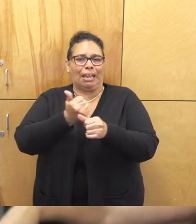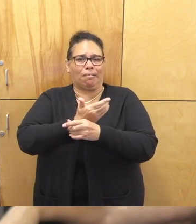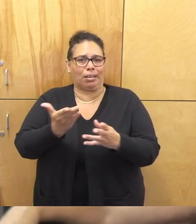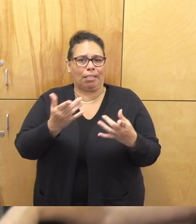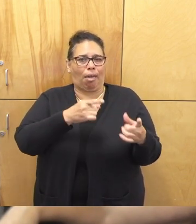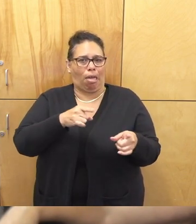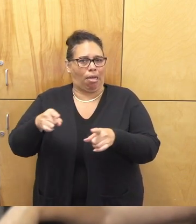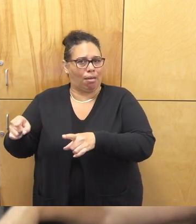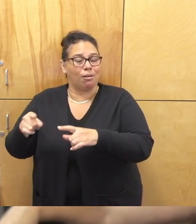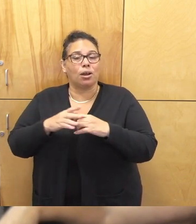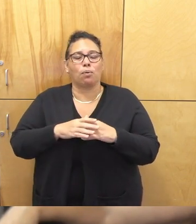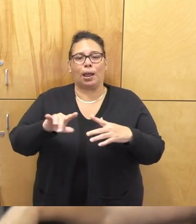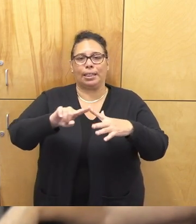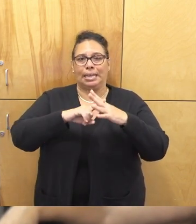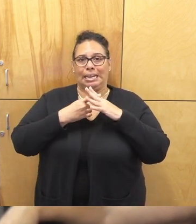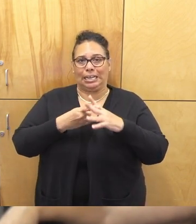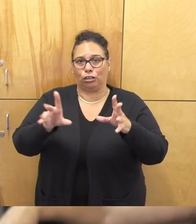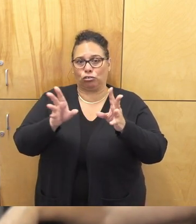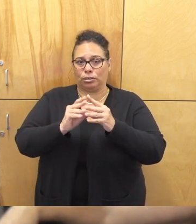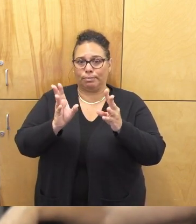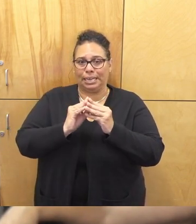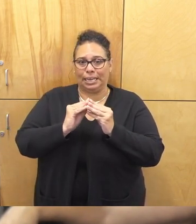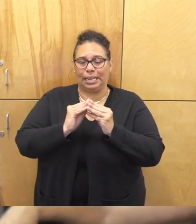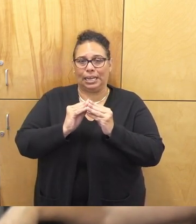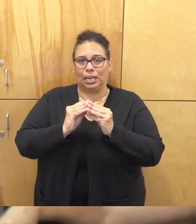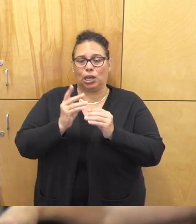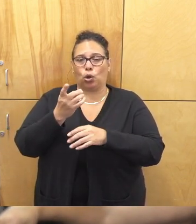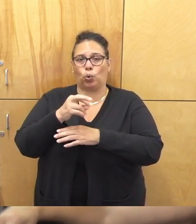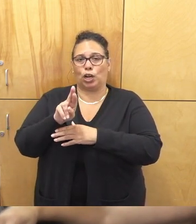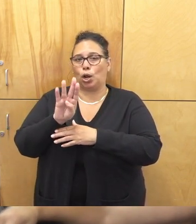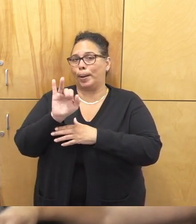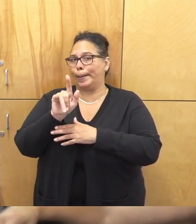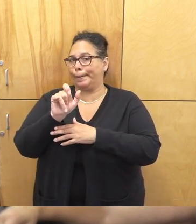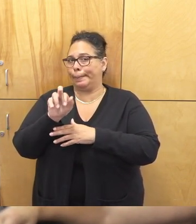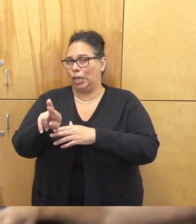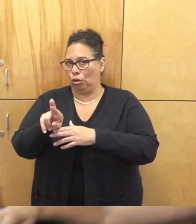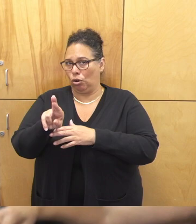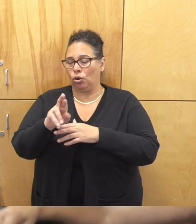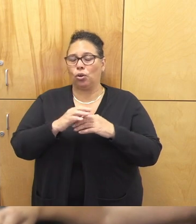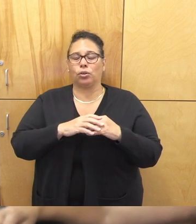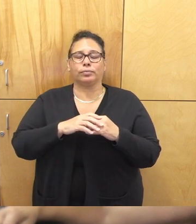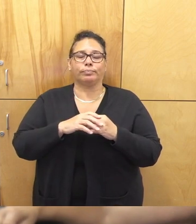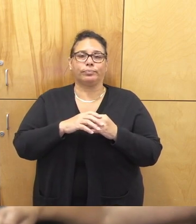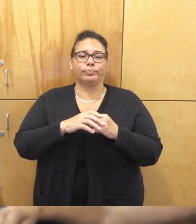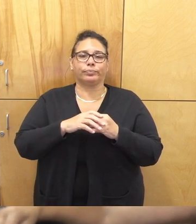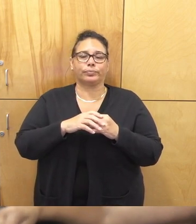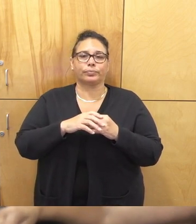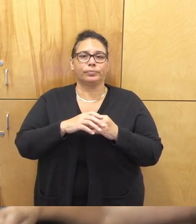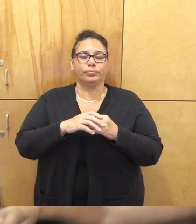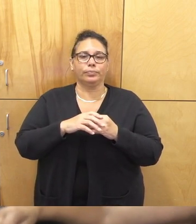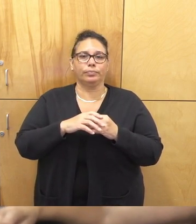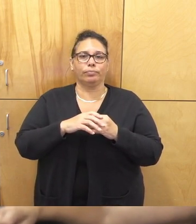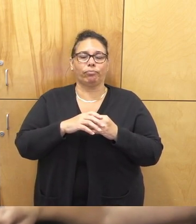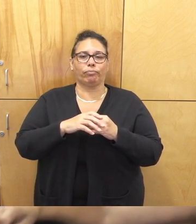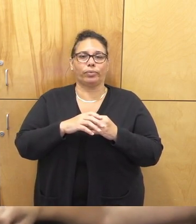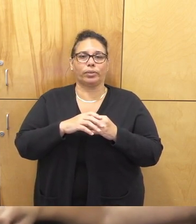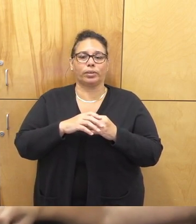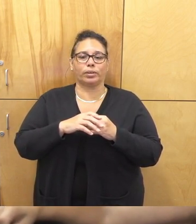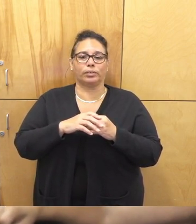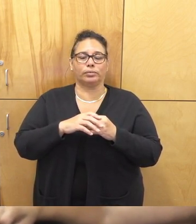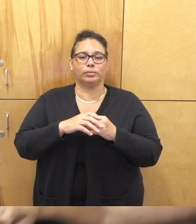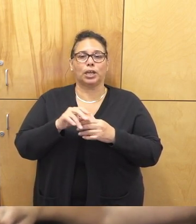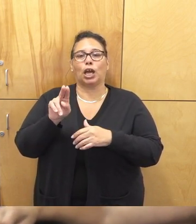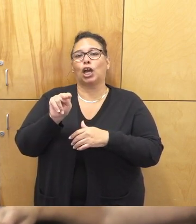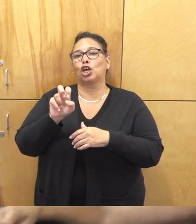we had the initial meeting with Dr. Baker as shown on Doc 1 on